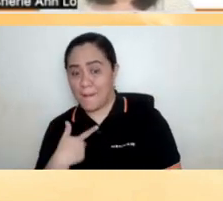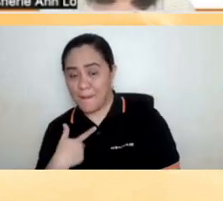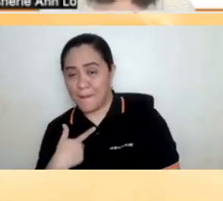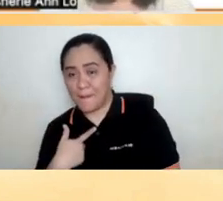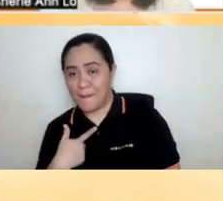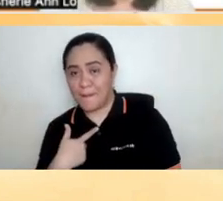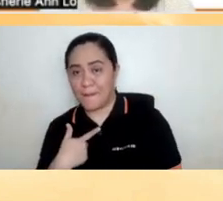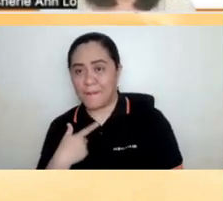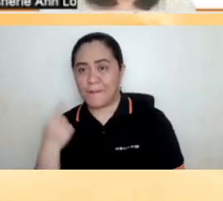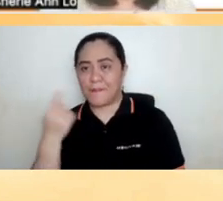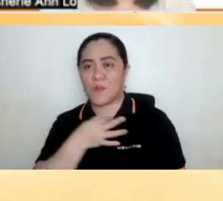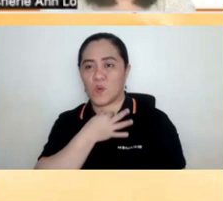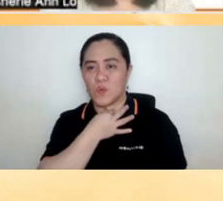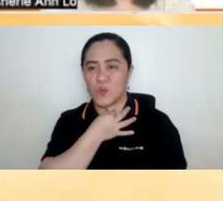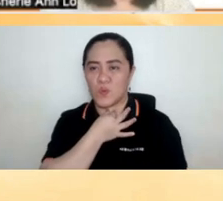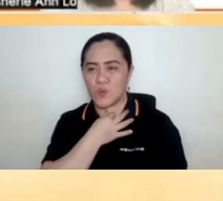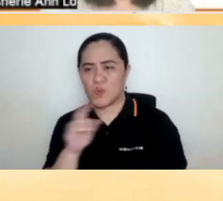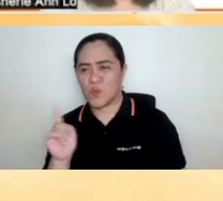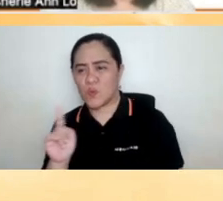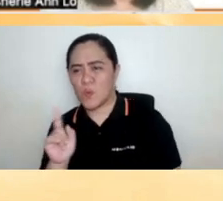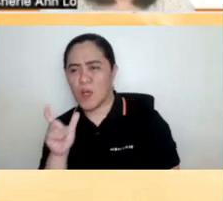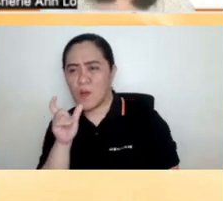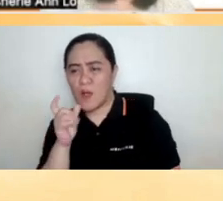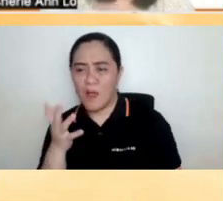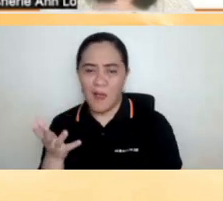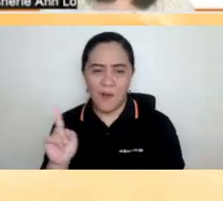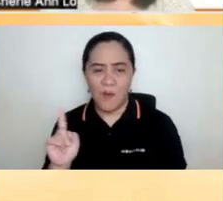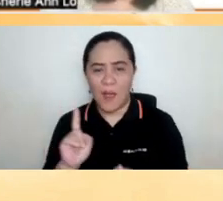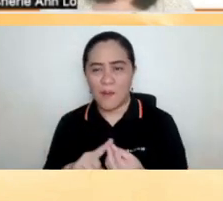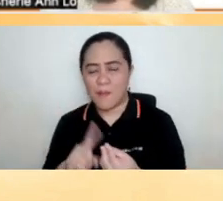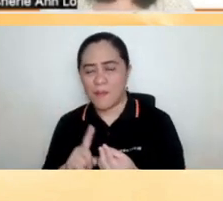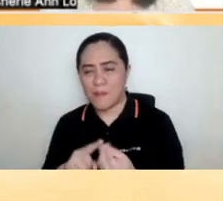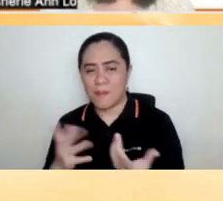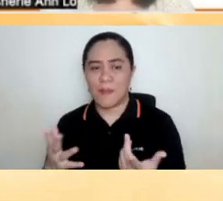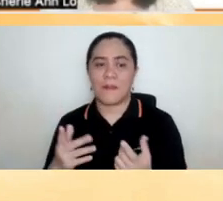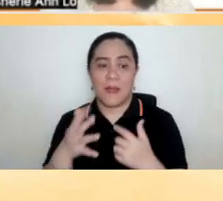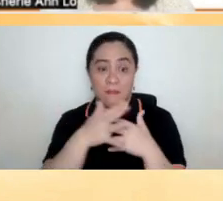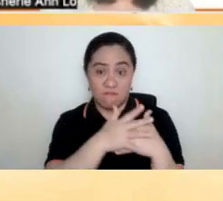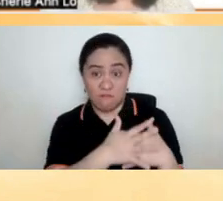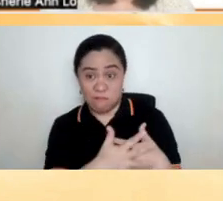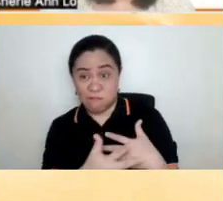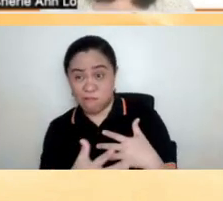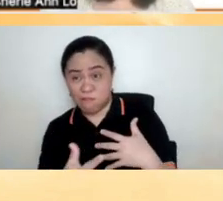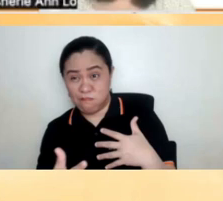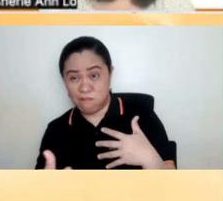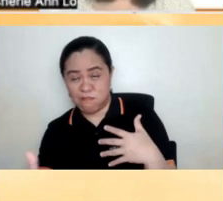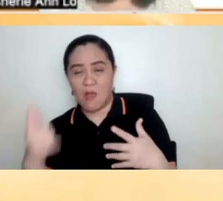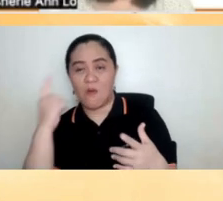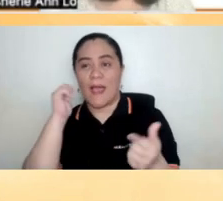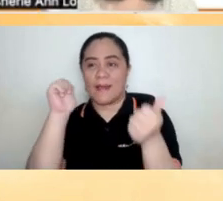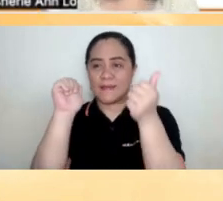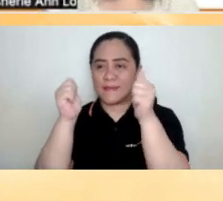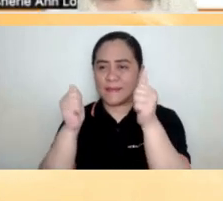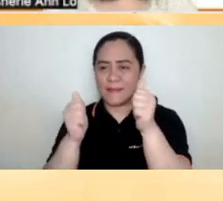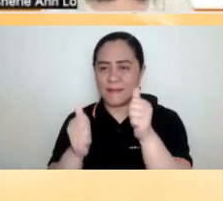be curious about. And then an anxious predisposition can develop over time, no, because of changing developmental needs.